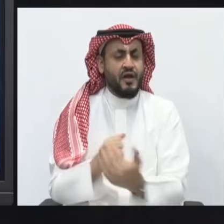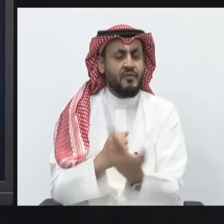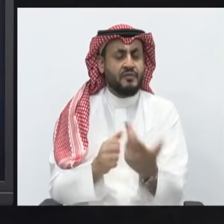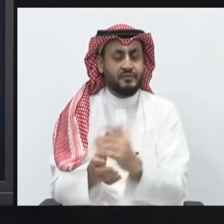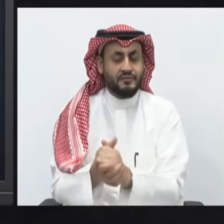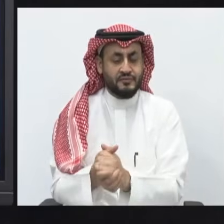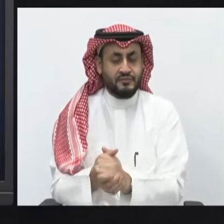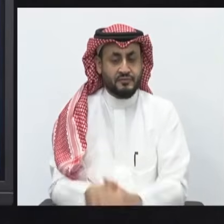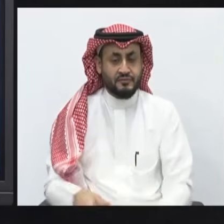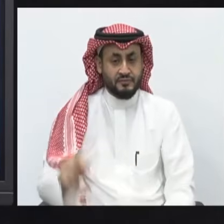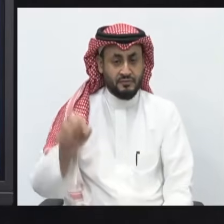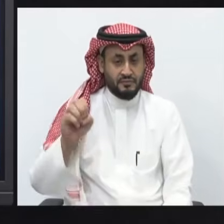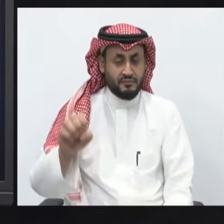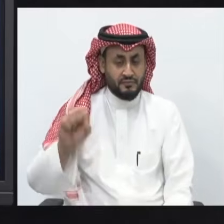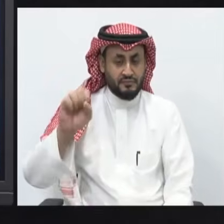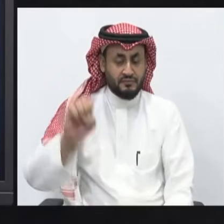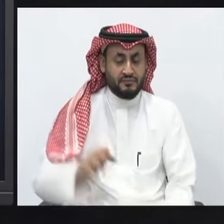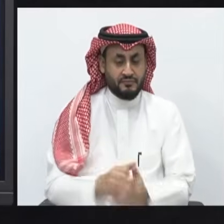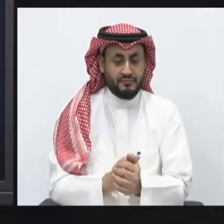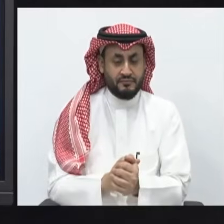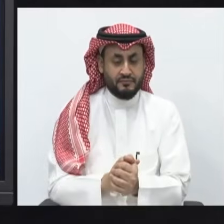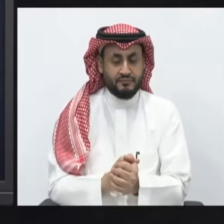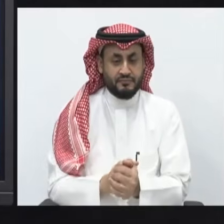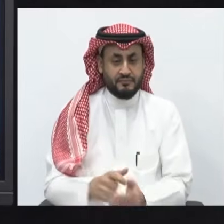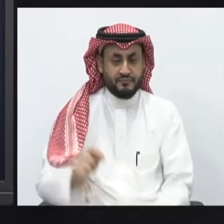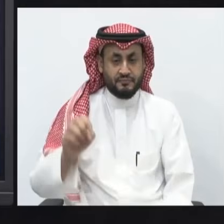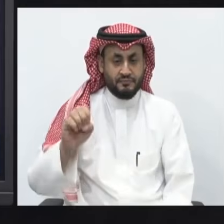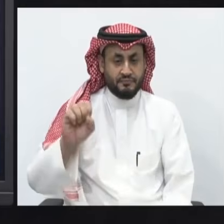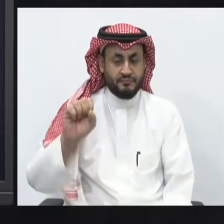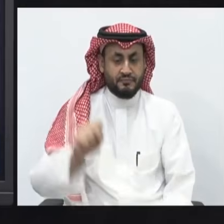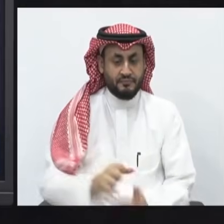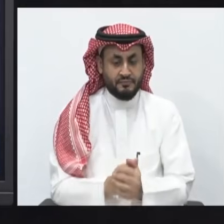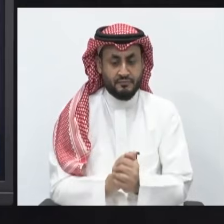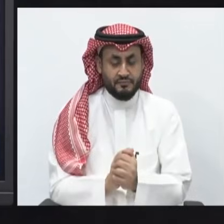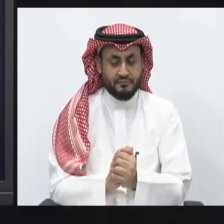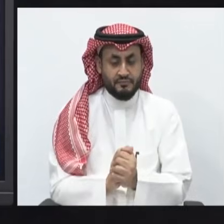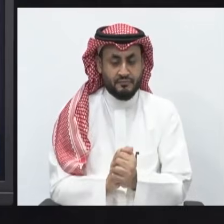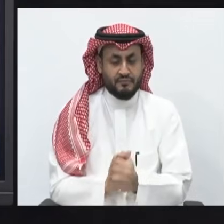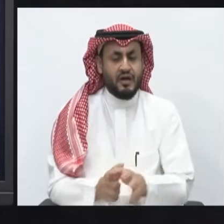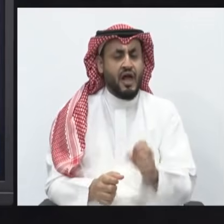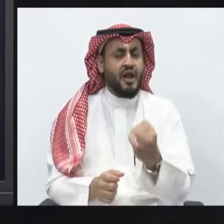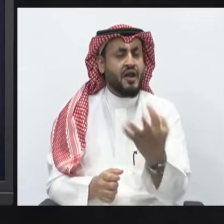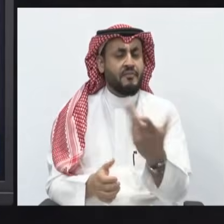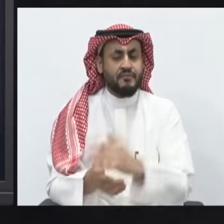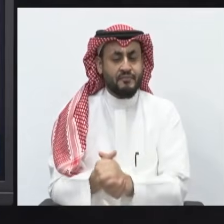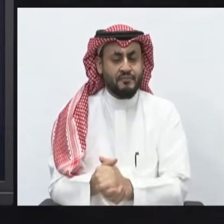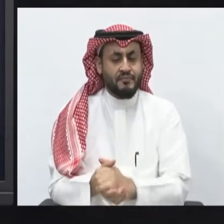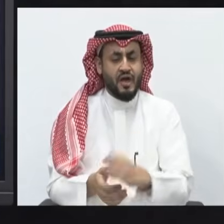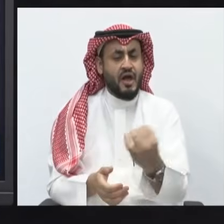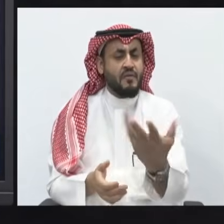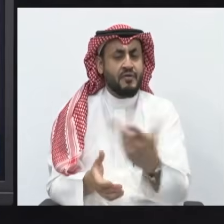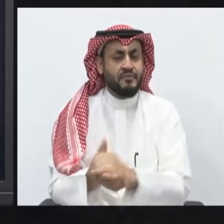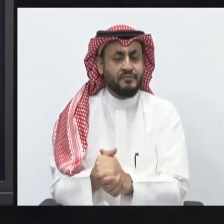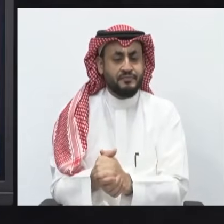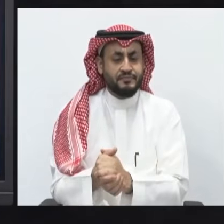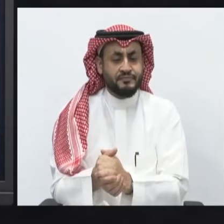they are toes. Perfect. Toes. Okay. How many toes do we have?